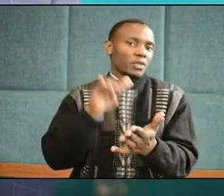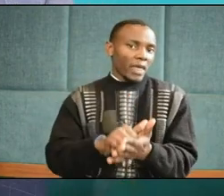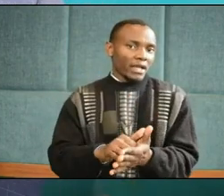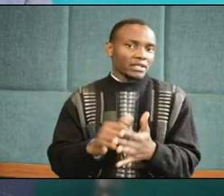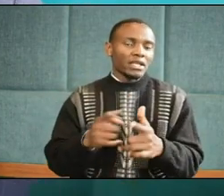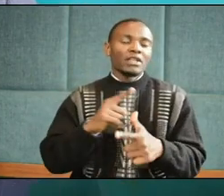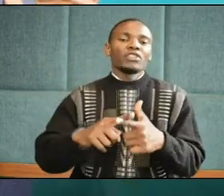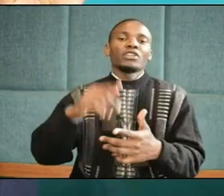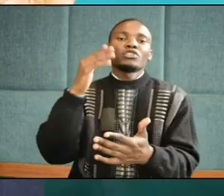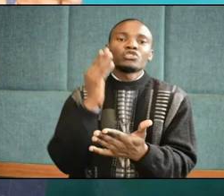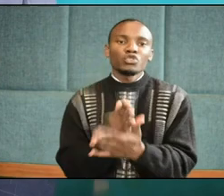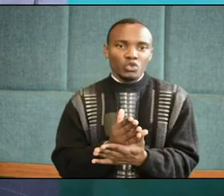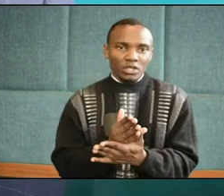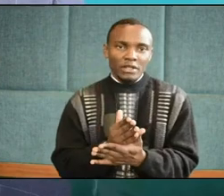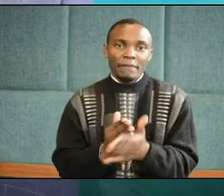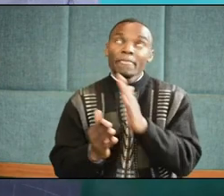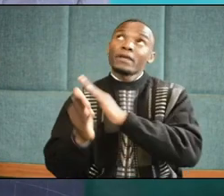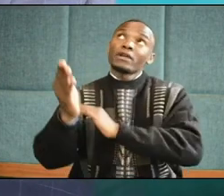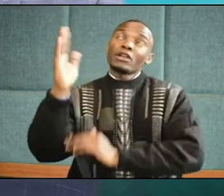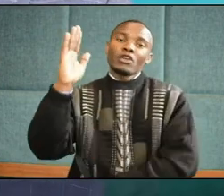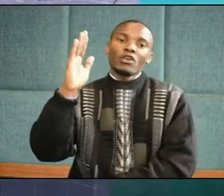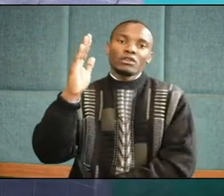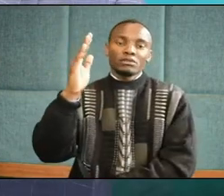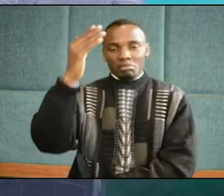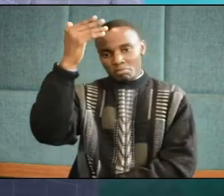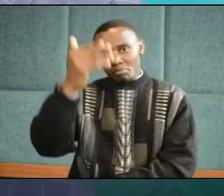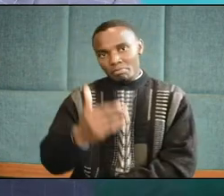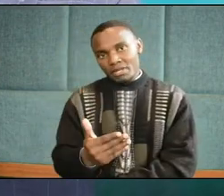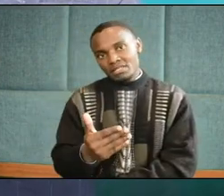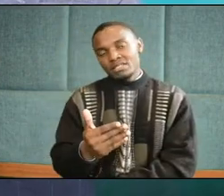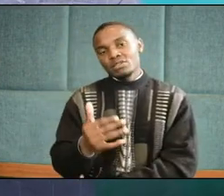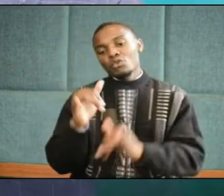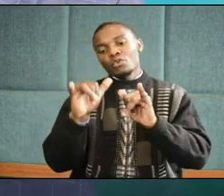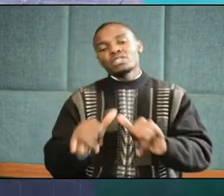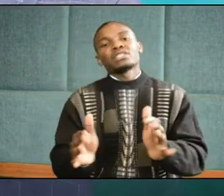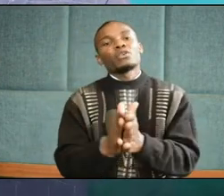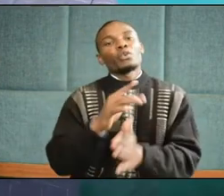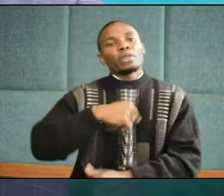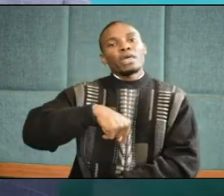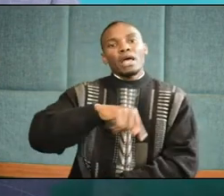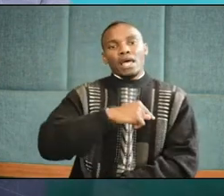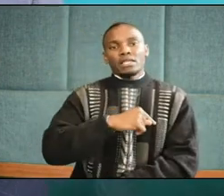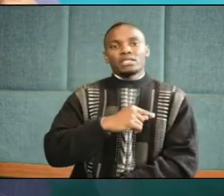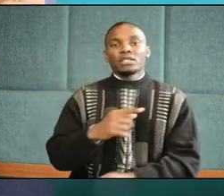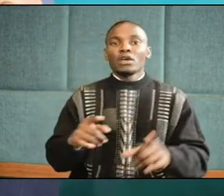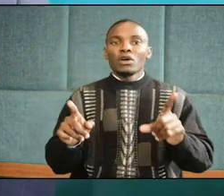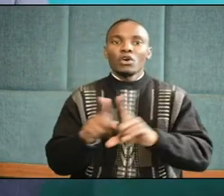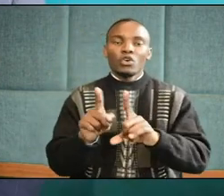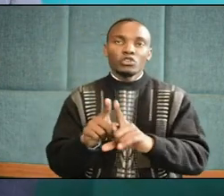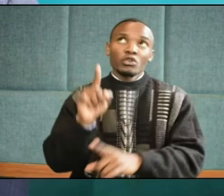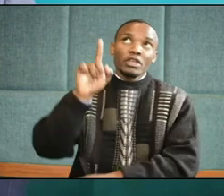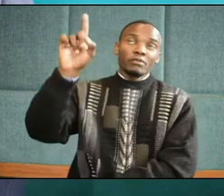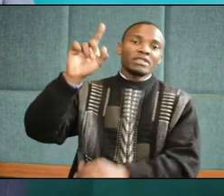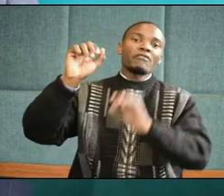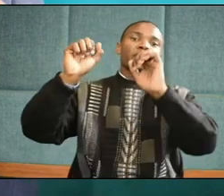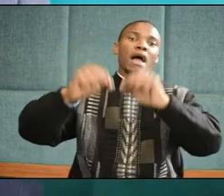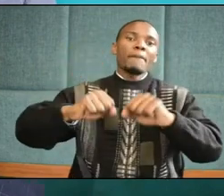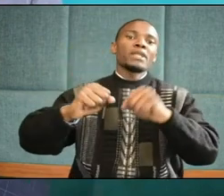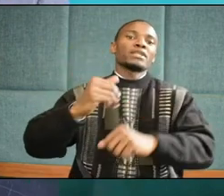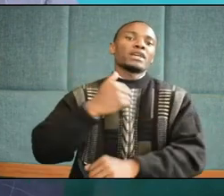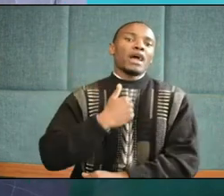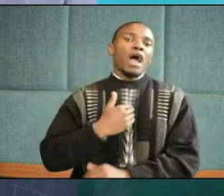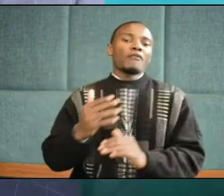sure that God's presence is with us. And He has the ability